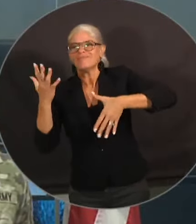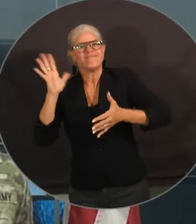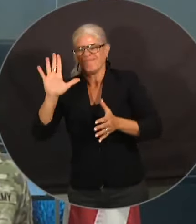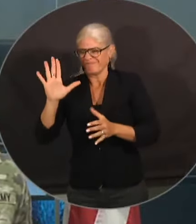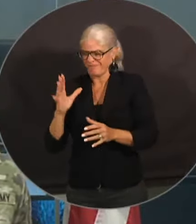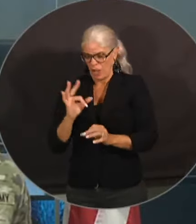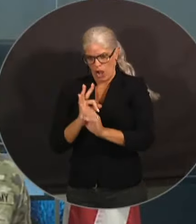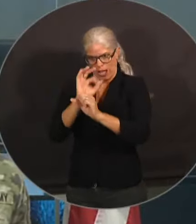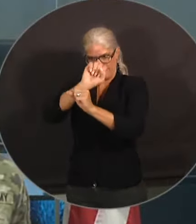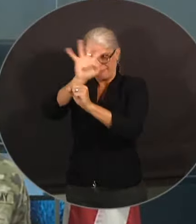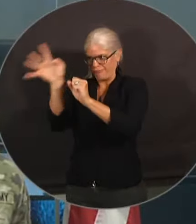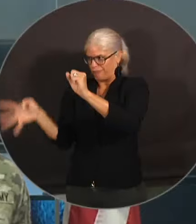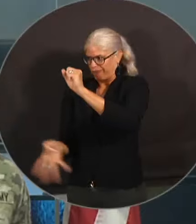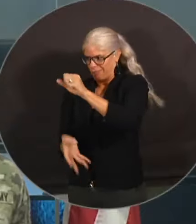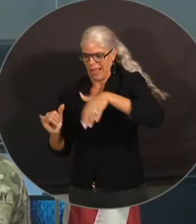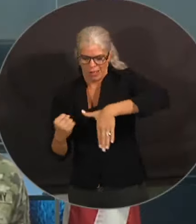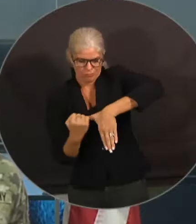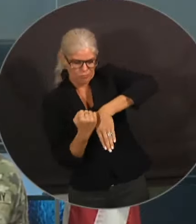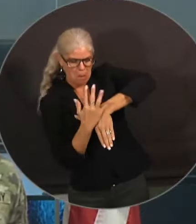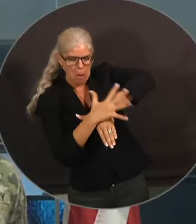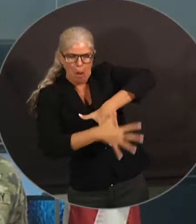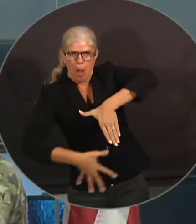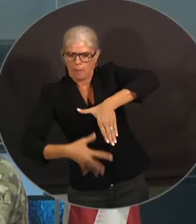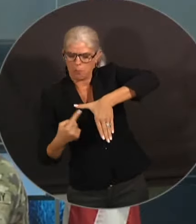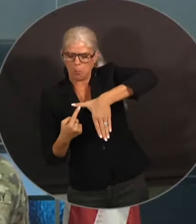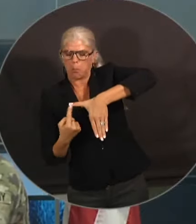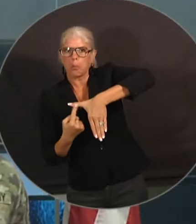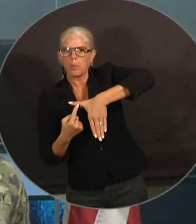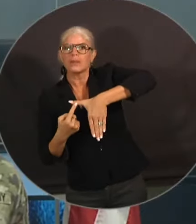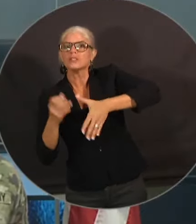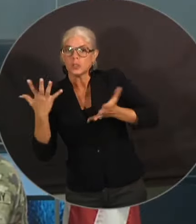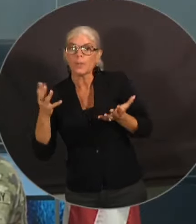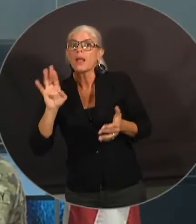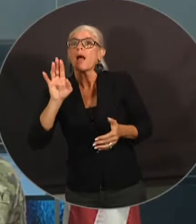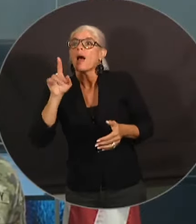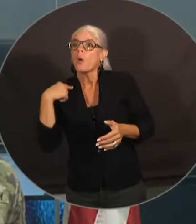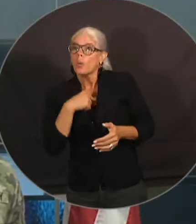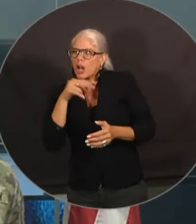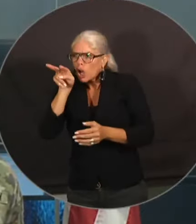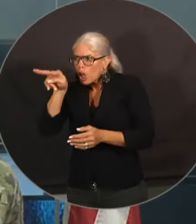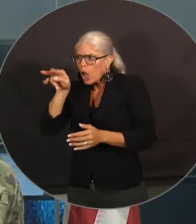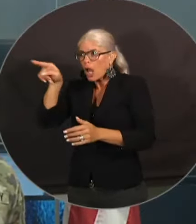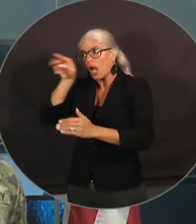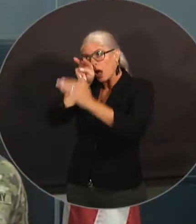look at the solutions, a lot of the model runs, there's a lot of them